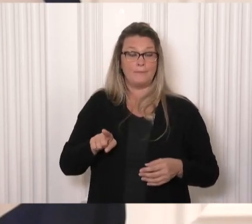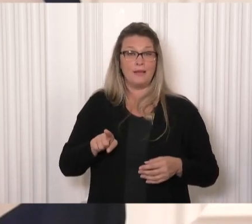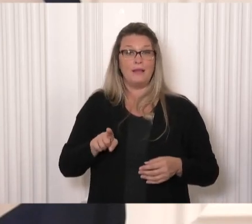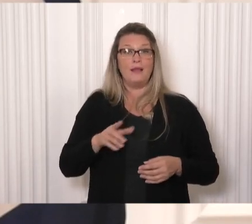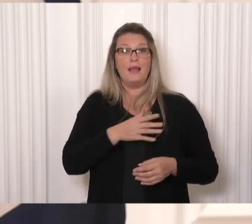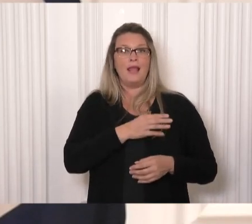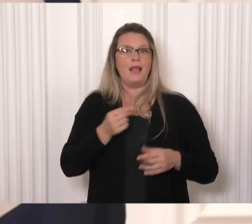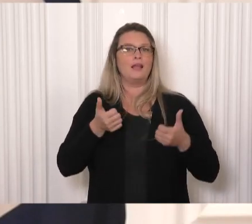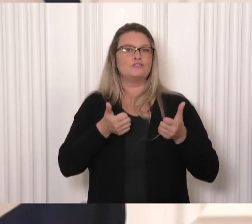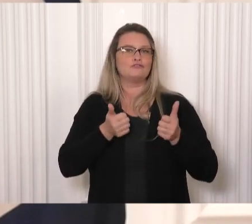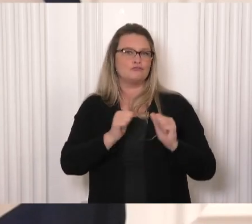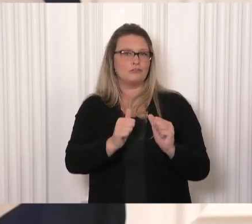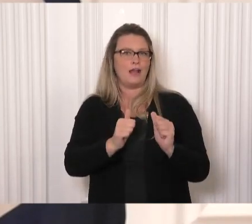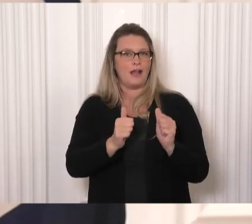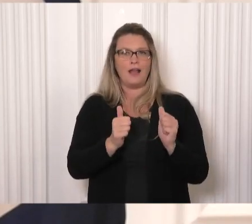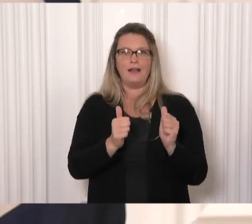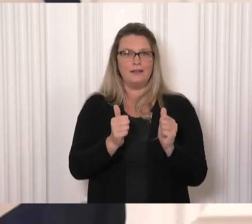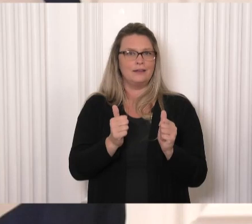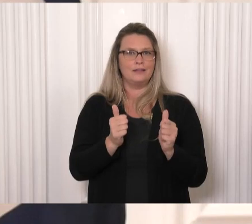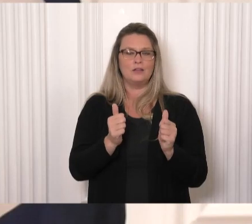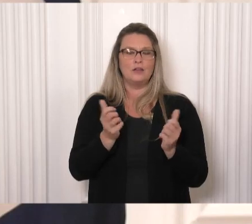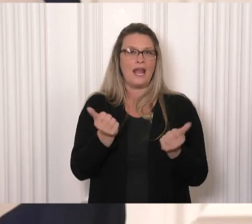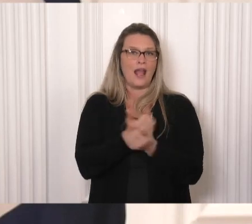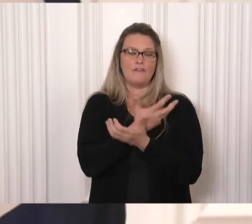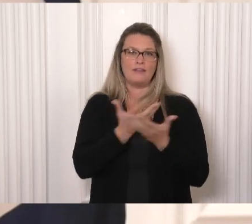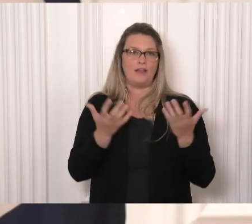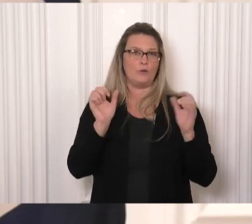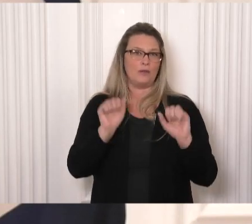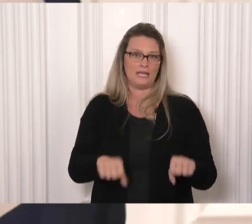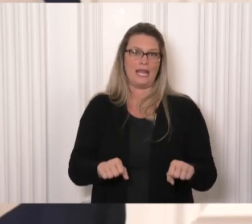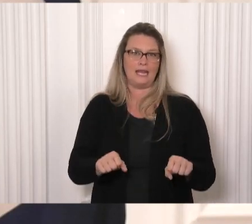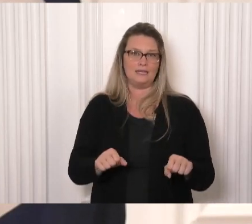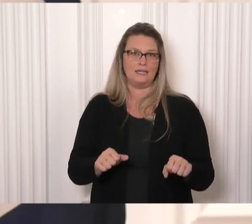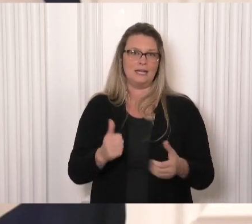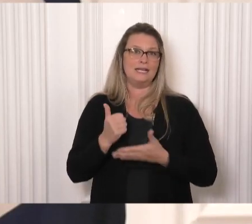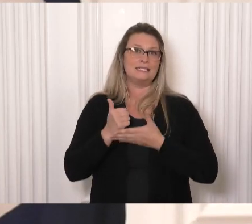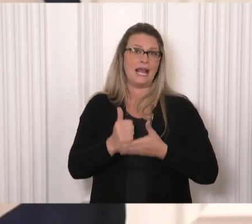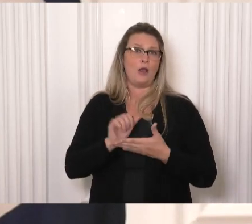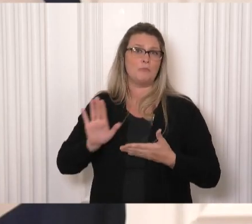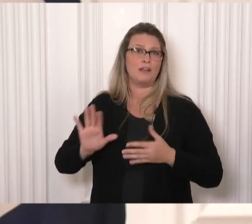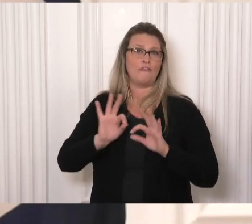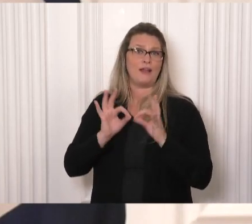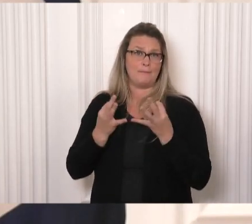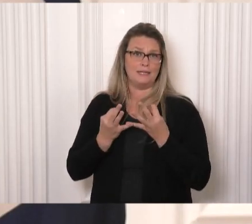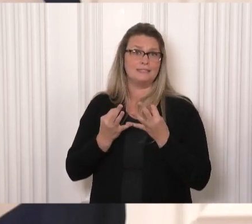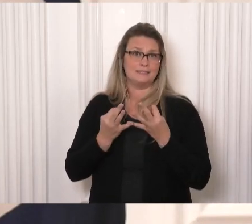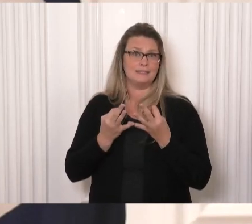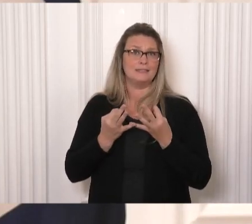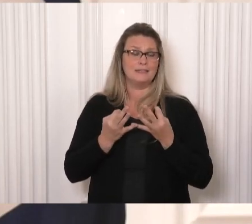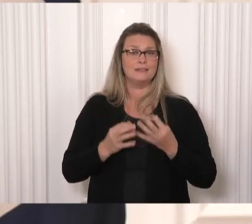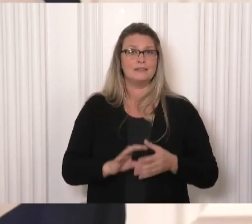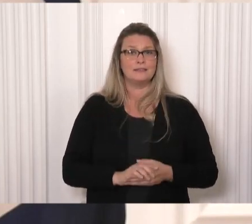we'll try to, you know, do anything and everything we can possibly do to help their families. And